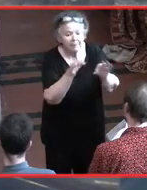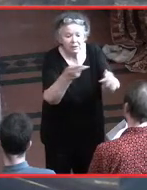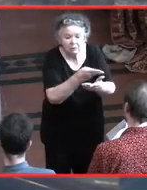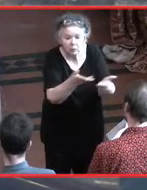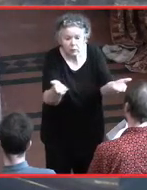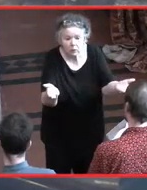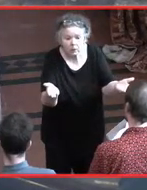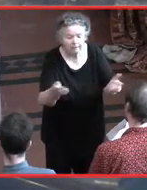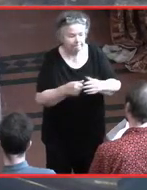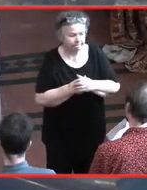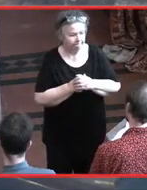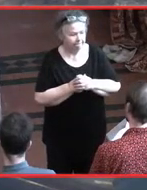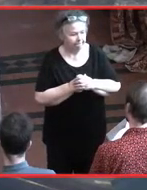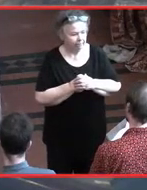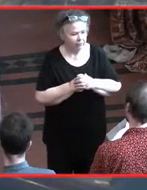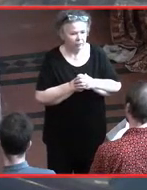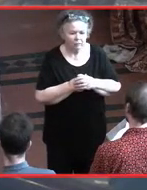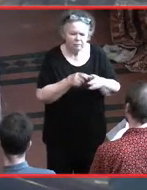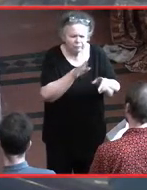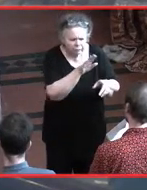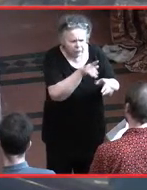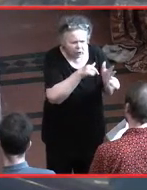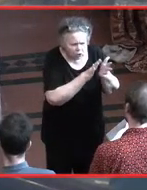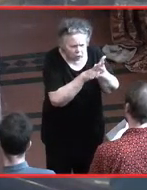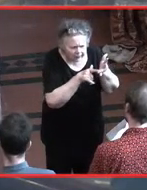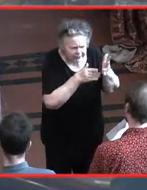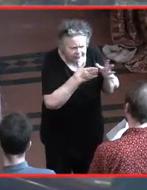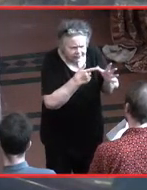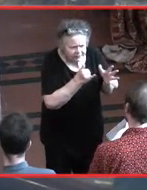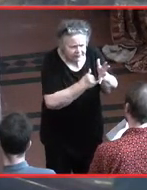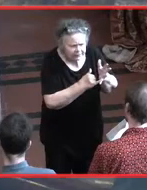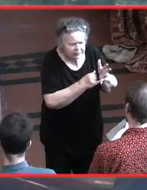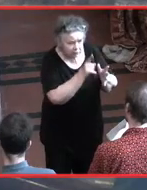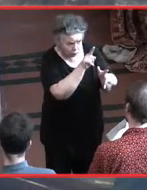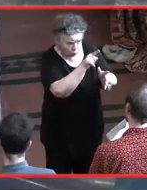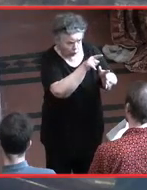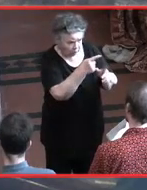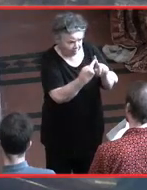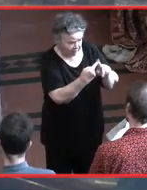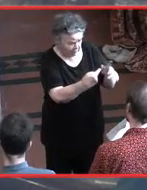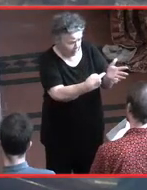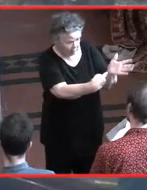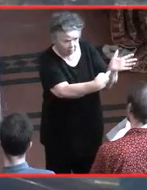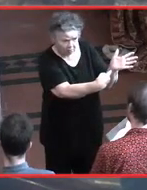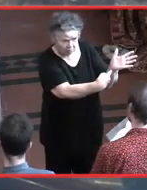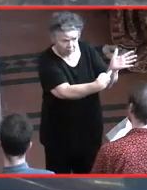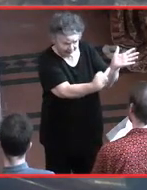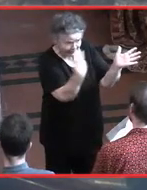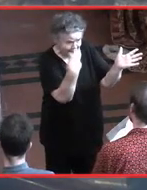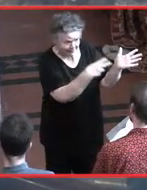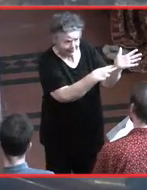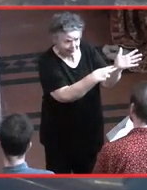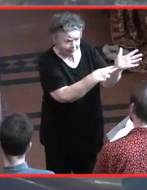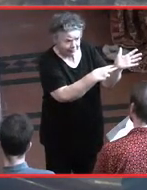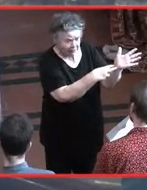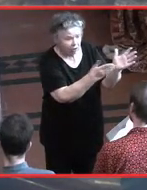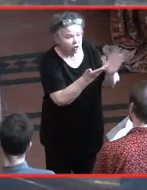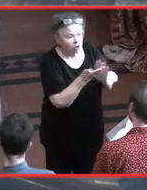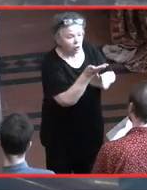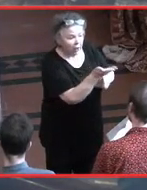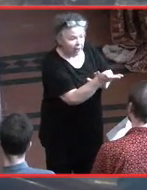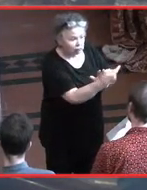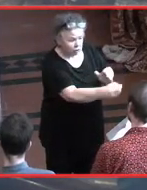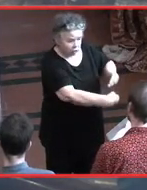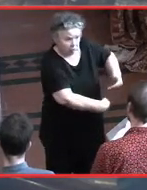you." Then he said to Thomas, "Put your finger here and see my hands. Reach out your hand and